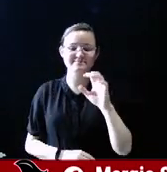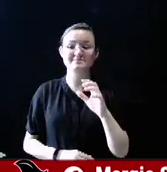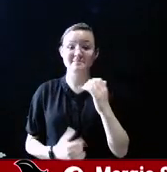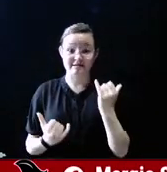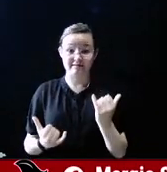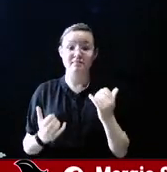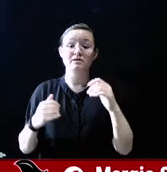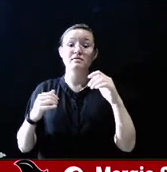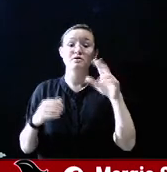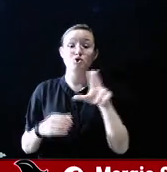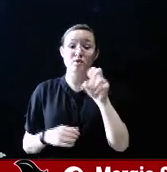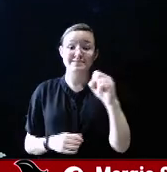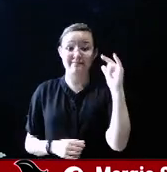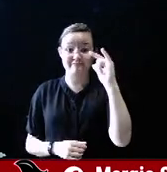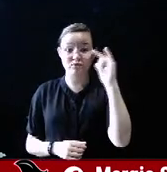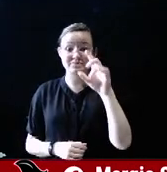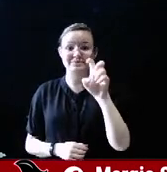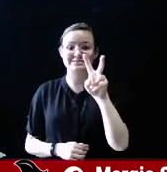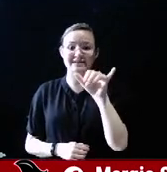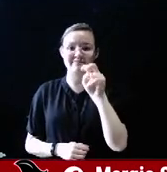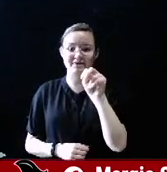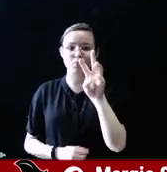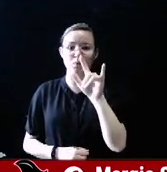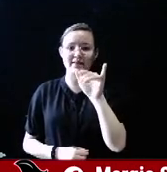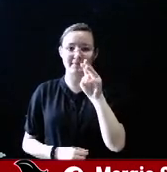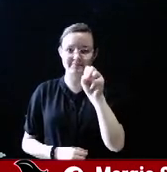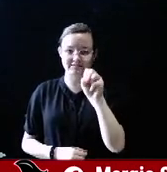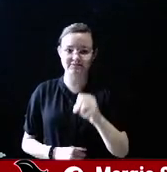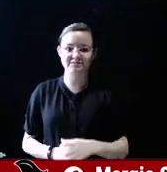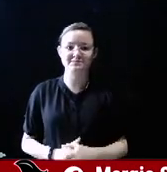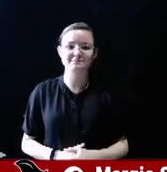Enlisting in the United States Air Force, Devin Williams.